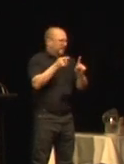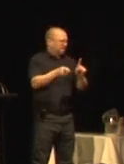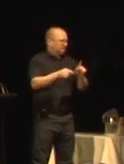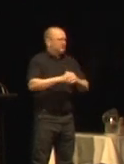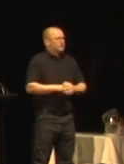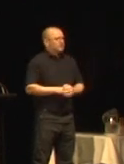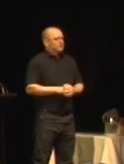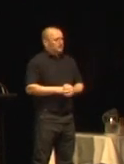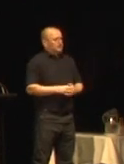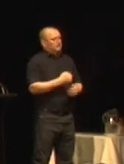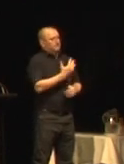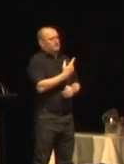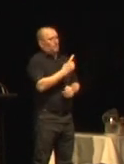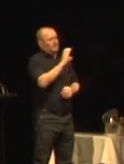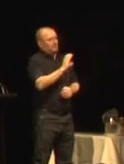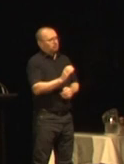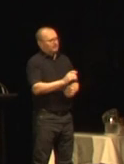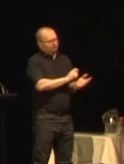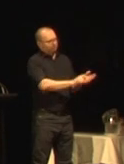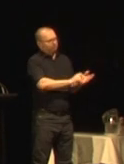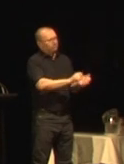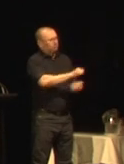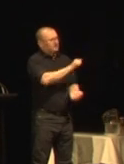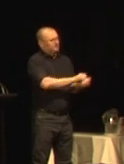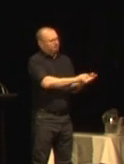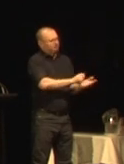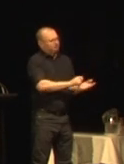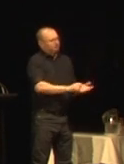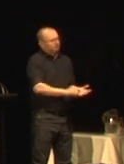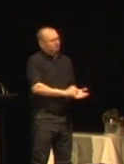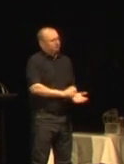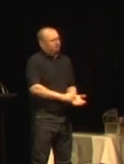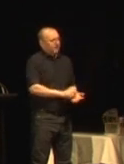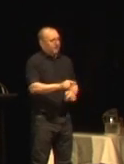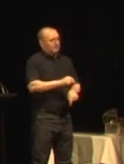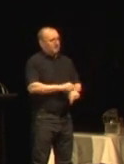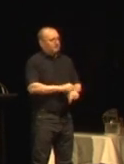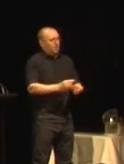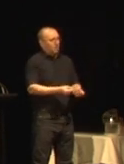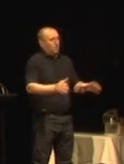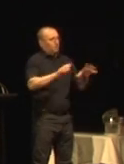51 nations signed the original treaty, 51 nations, and Earth had only 2 billion people on it.